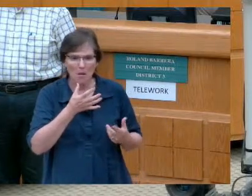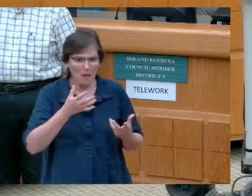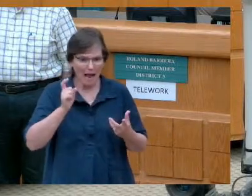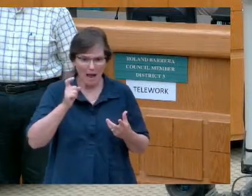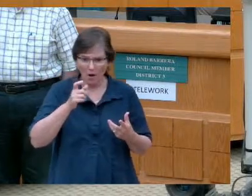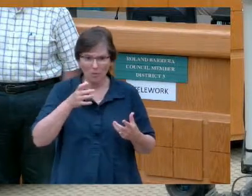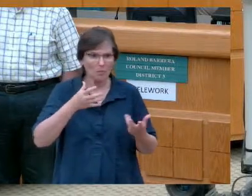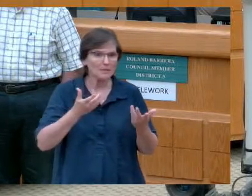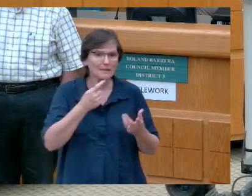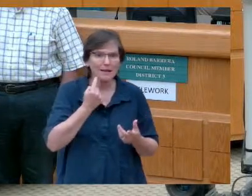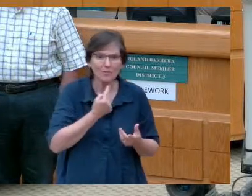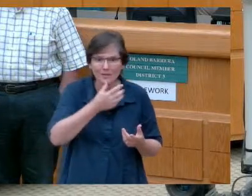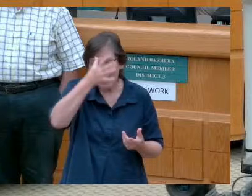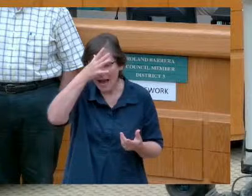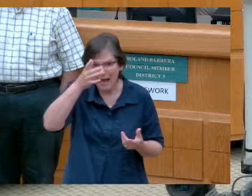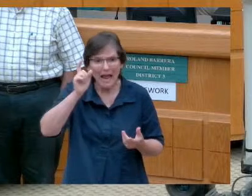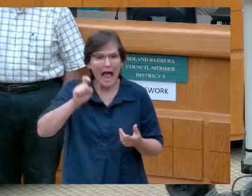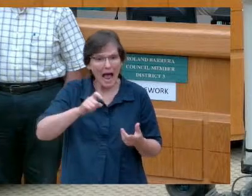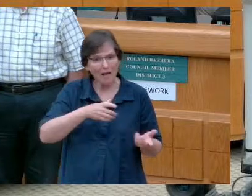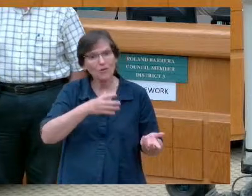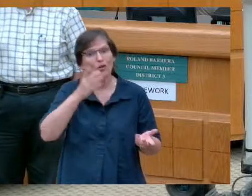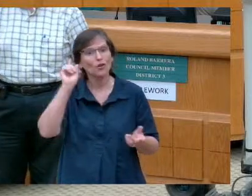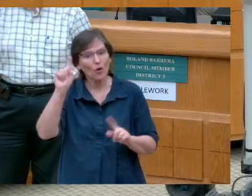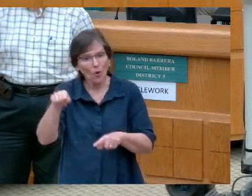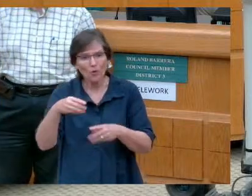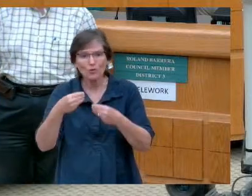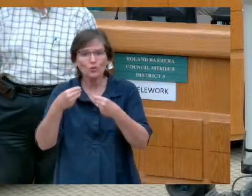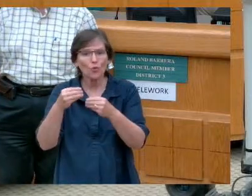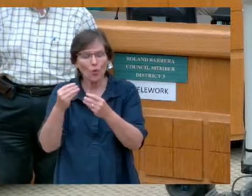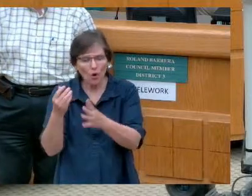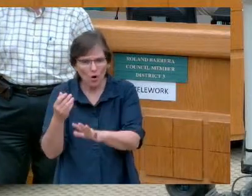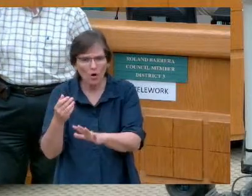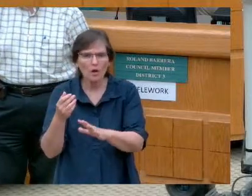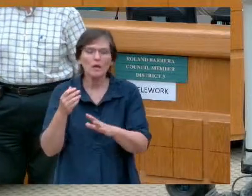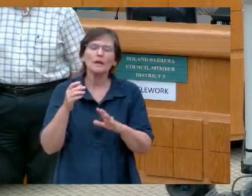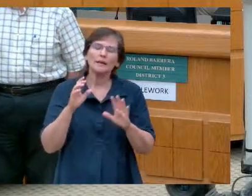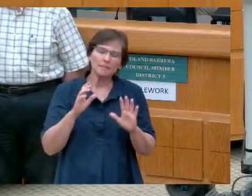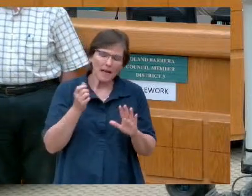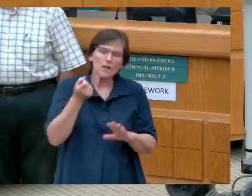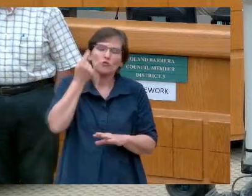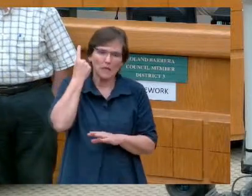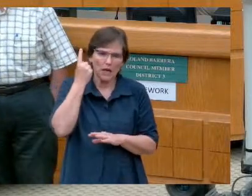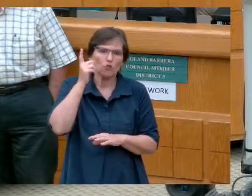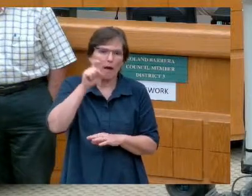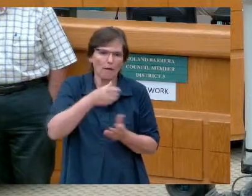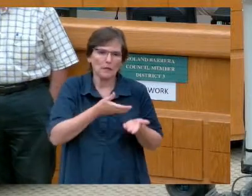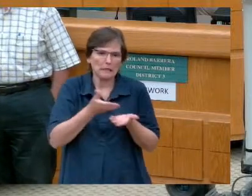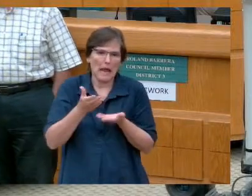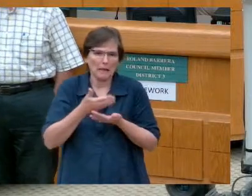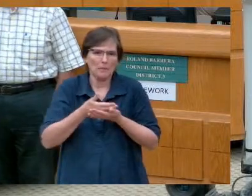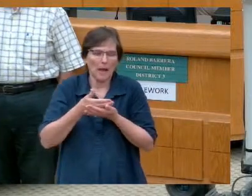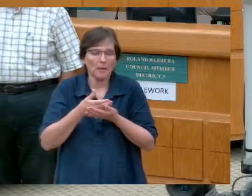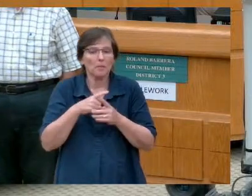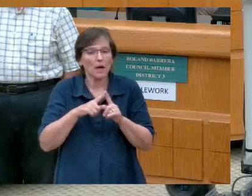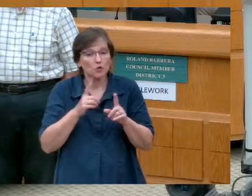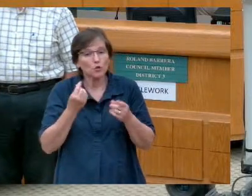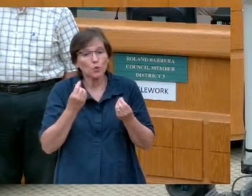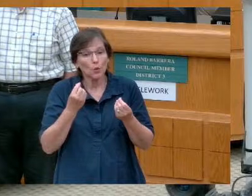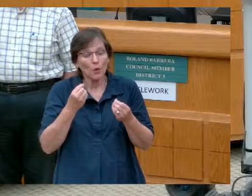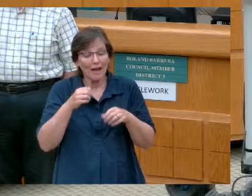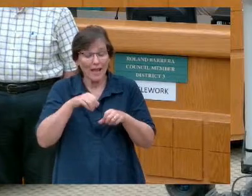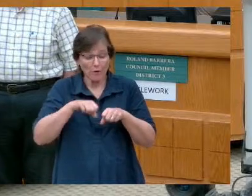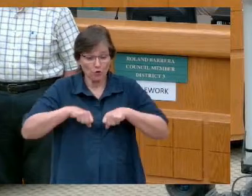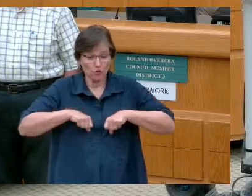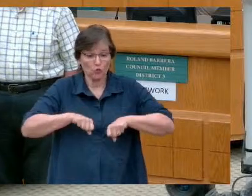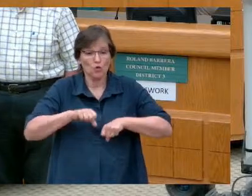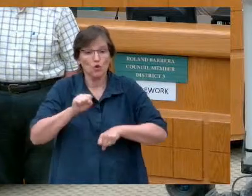with us. Makes sense. You have to take the baby. Then put them in a stroller and keep them covered. We always see during the wintertime they cover them.